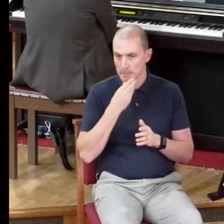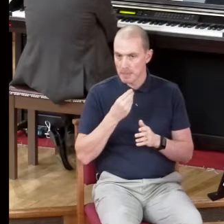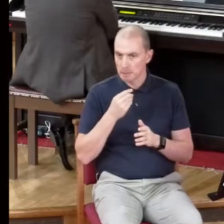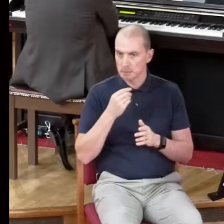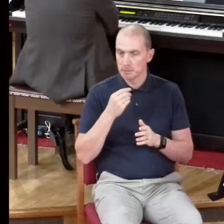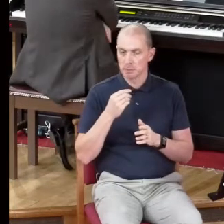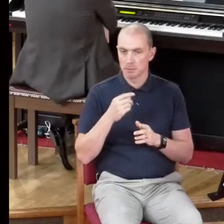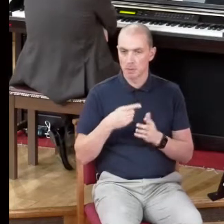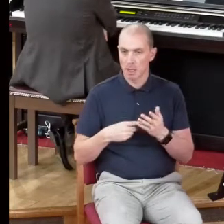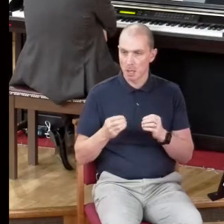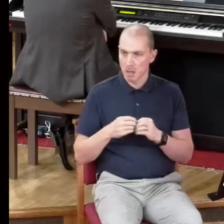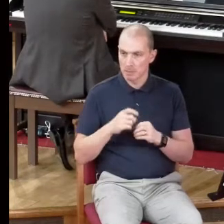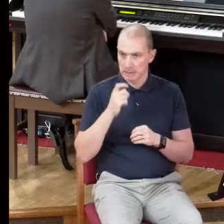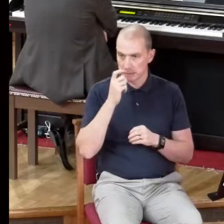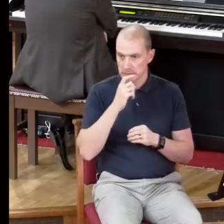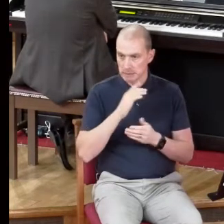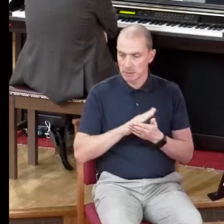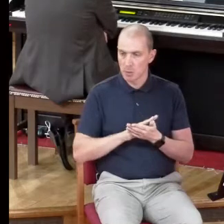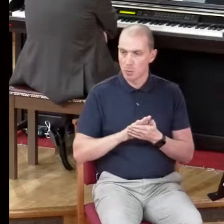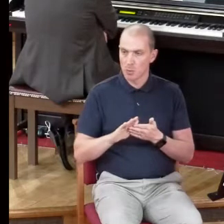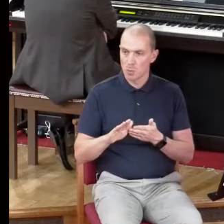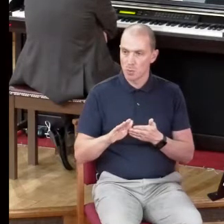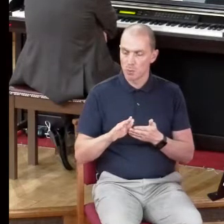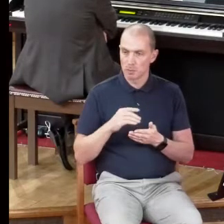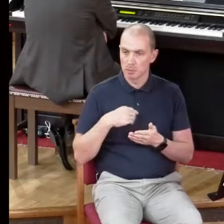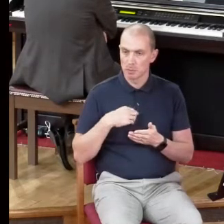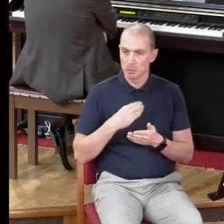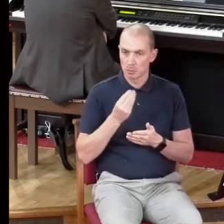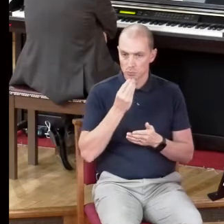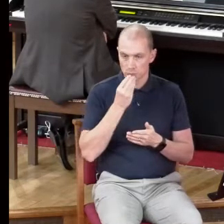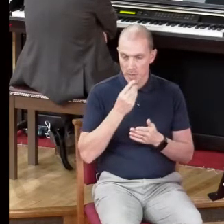the community breakfast and reach out itself.